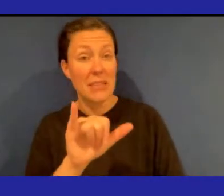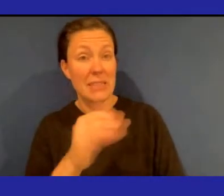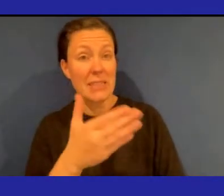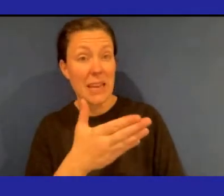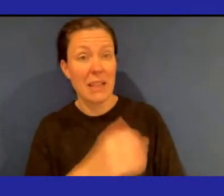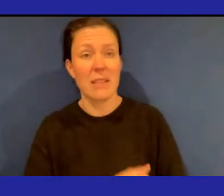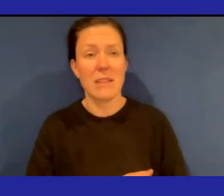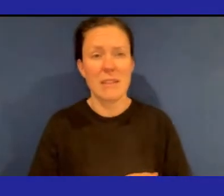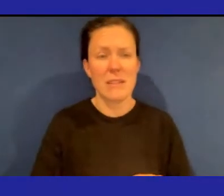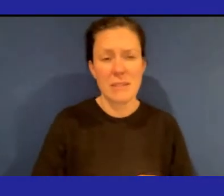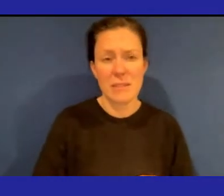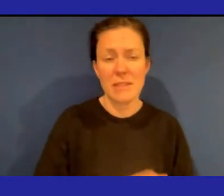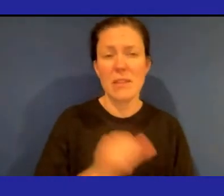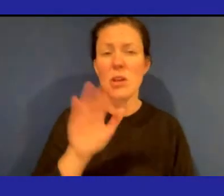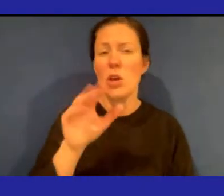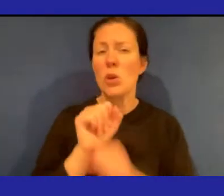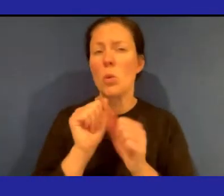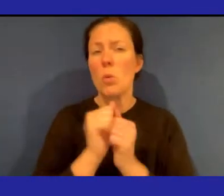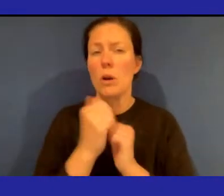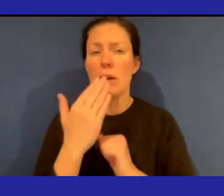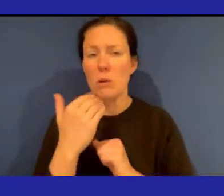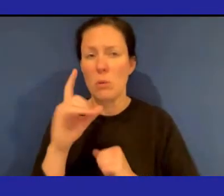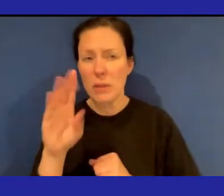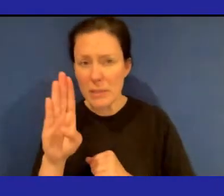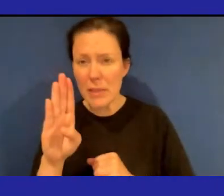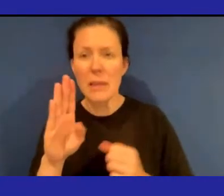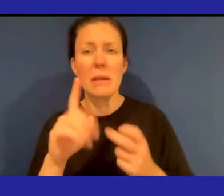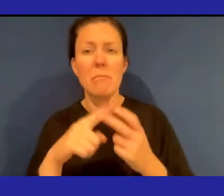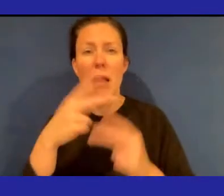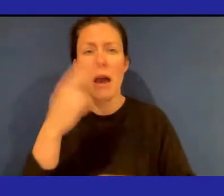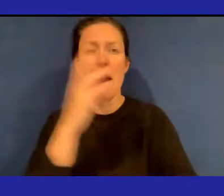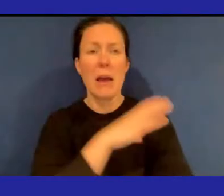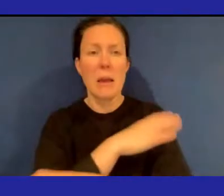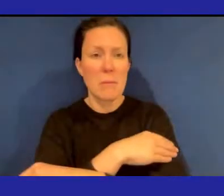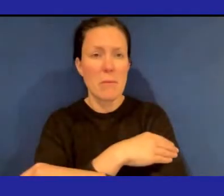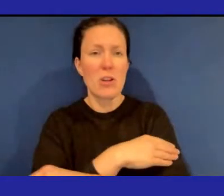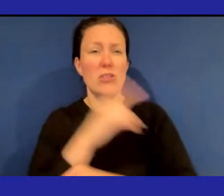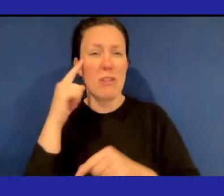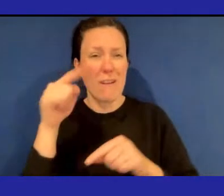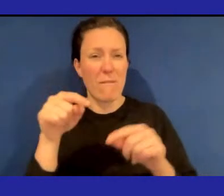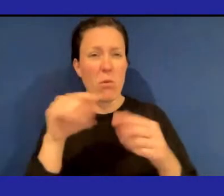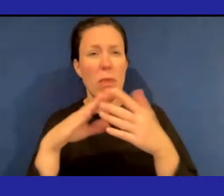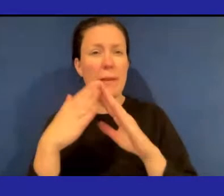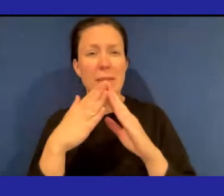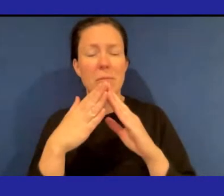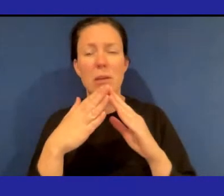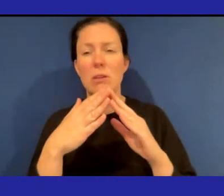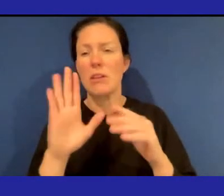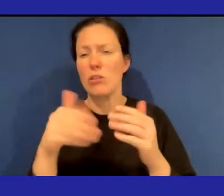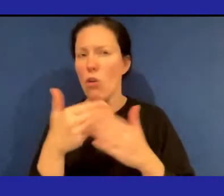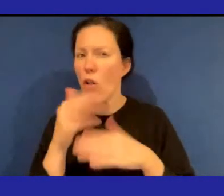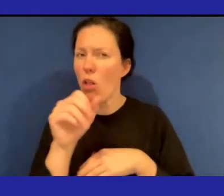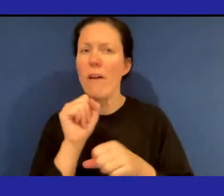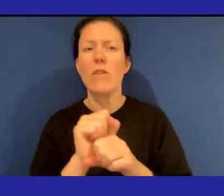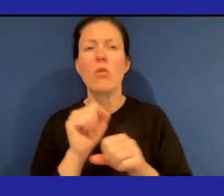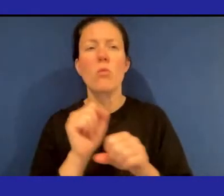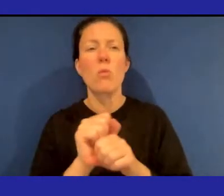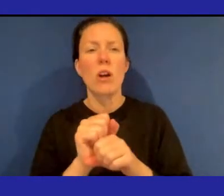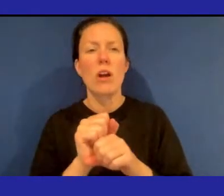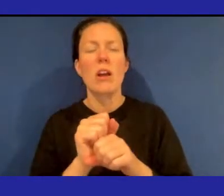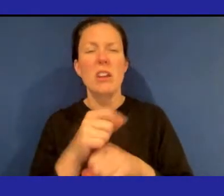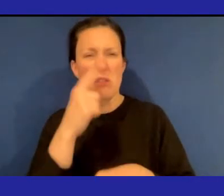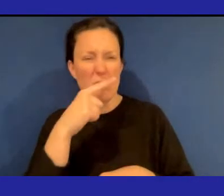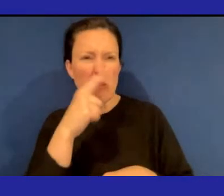with diabetes and high blood pressure in the community, the outreach you discussed. Could you talk a little bit about that